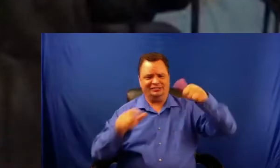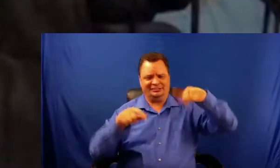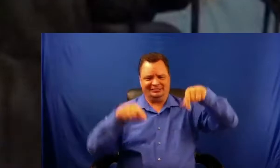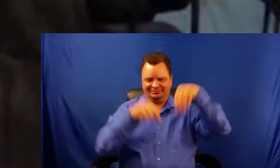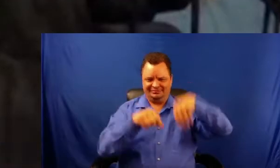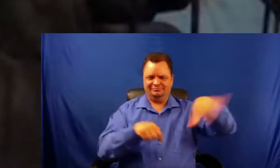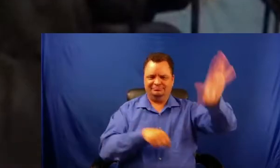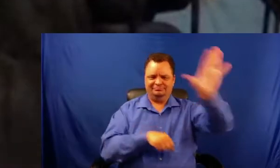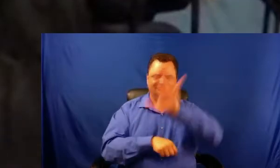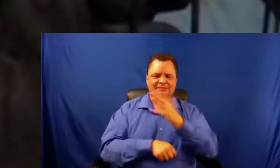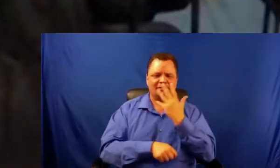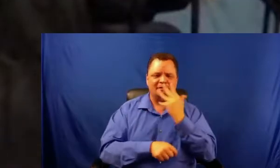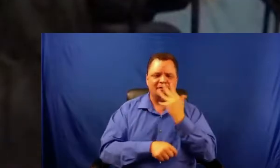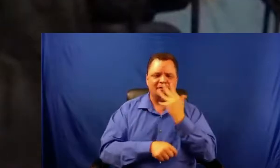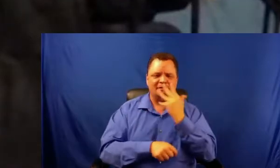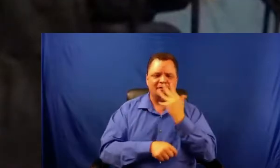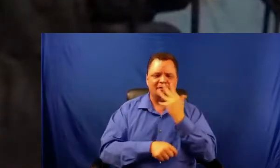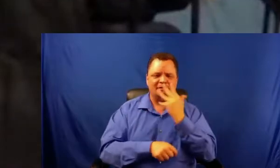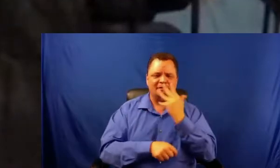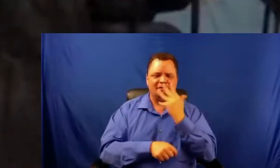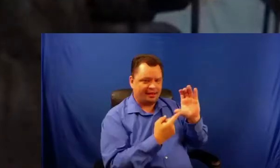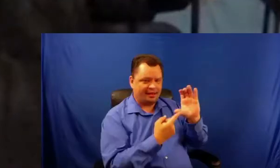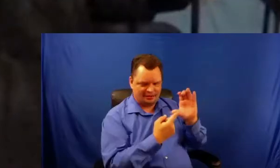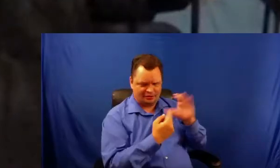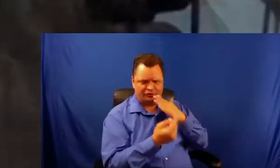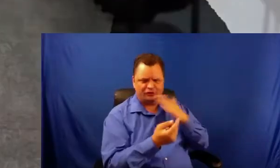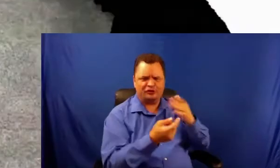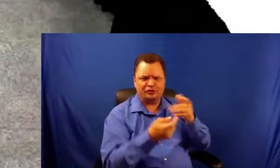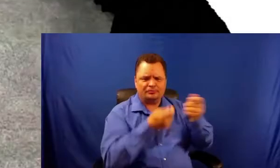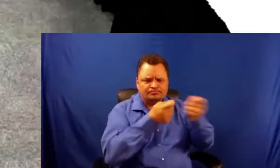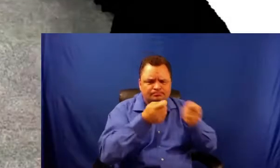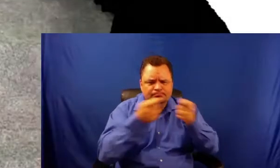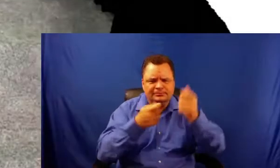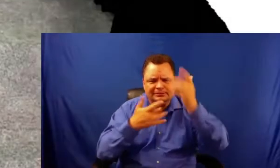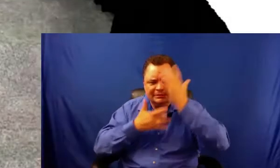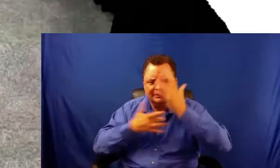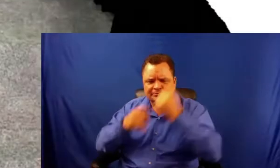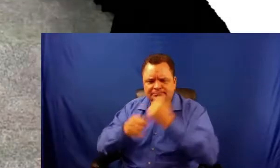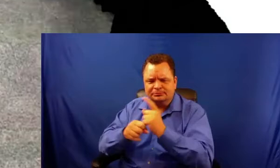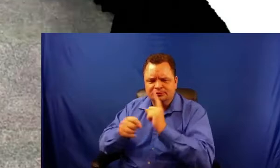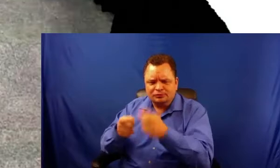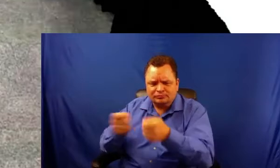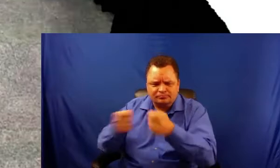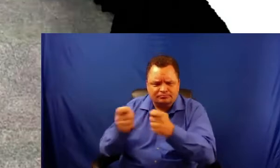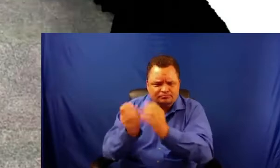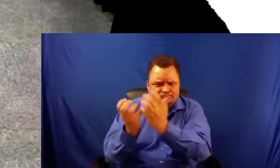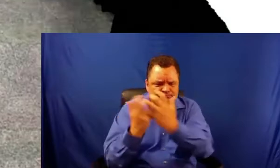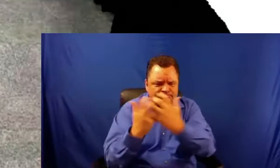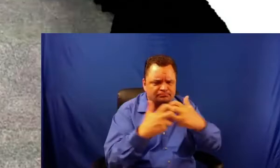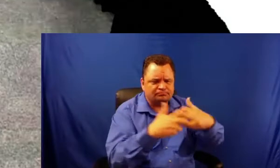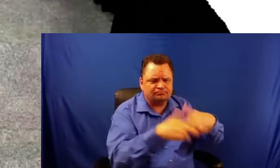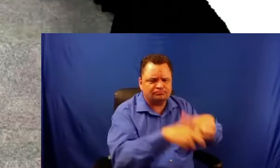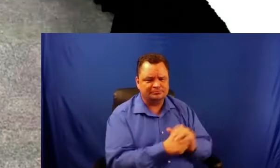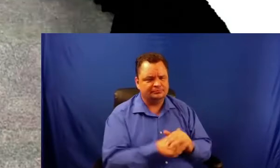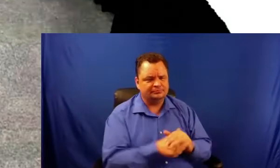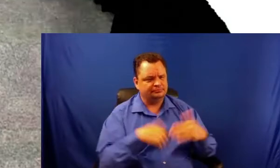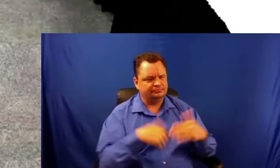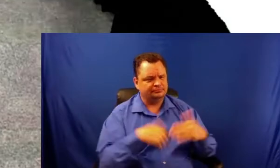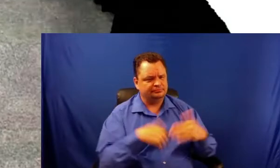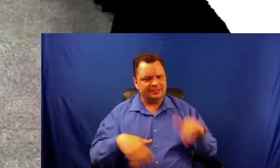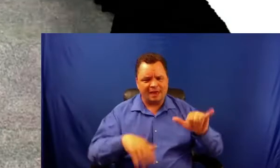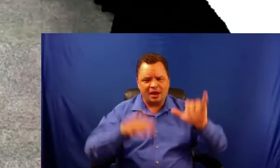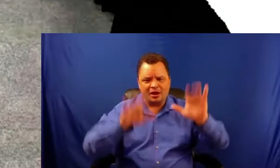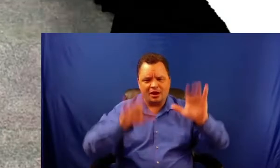disease control and prevention. Excellent. Good news indeed. Any other board member comments about this